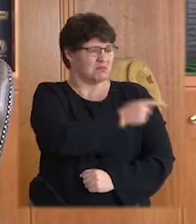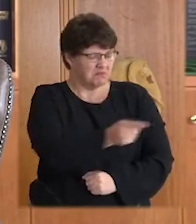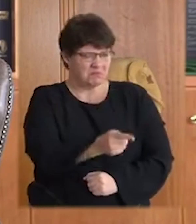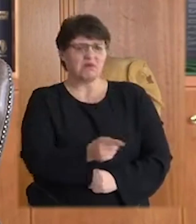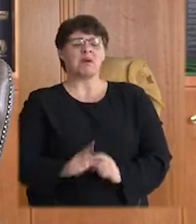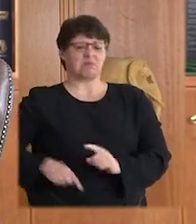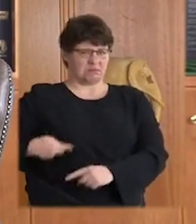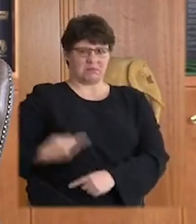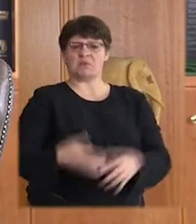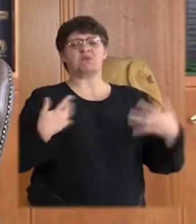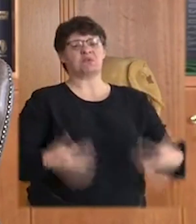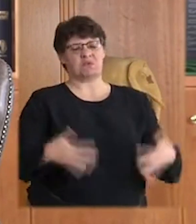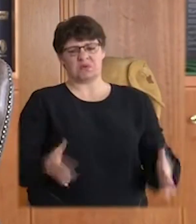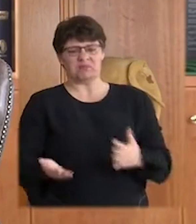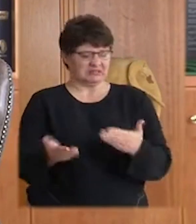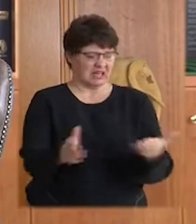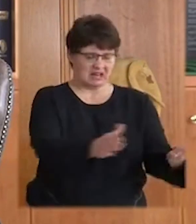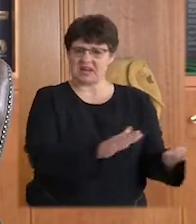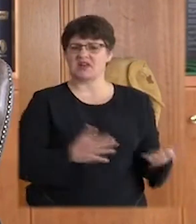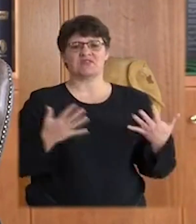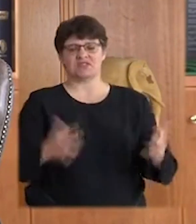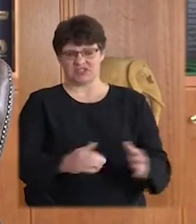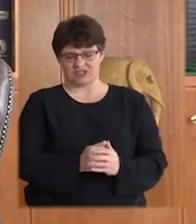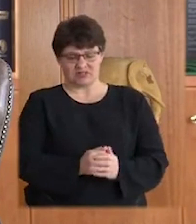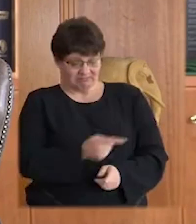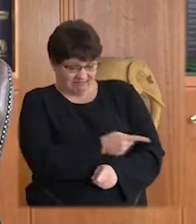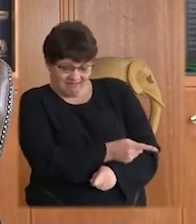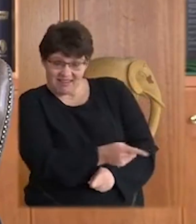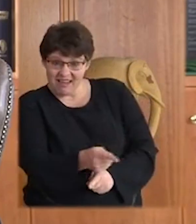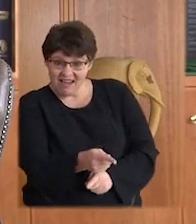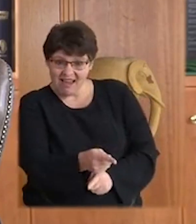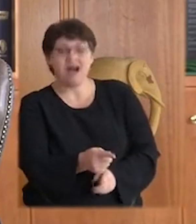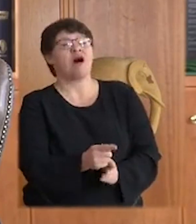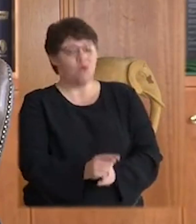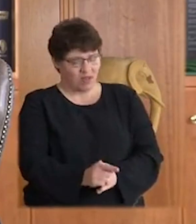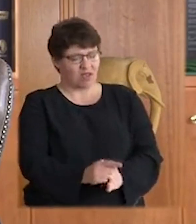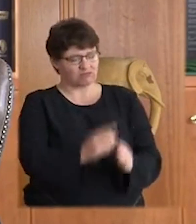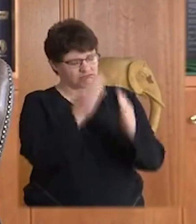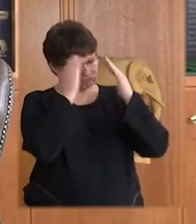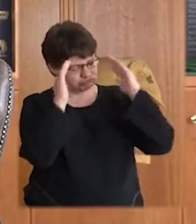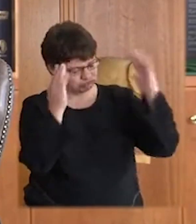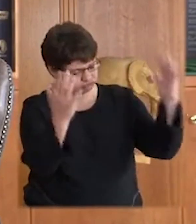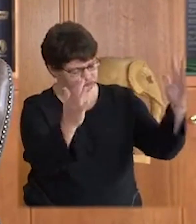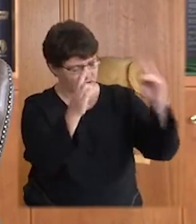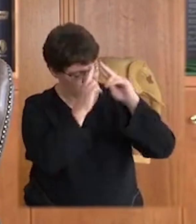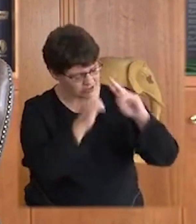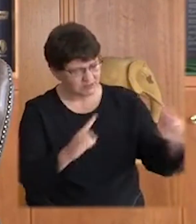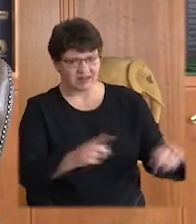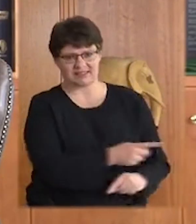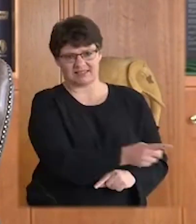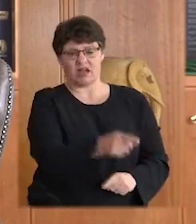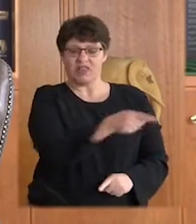Today we pay tribute to the great leaders who resisted colonial domination and who fought for